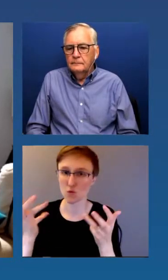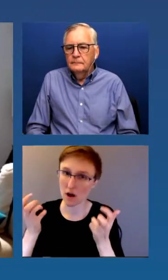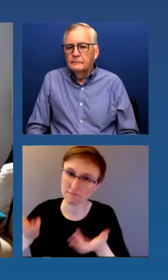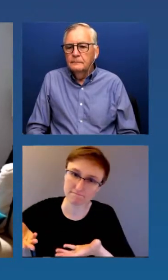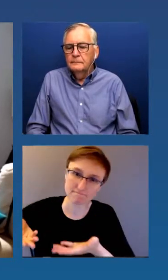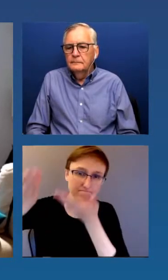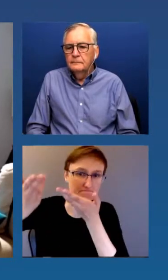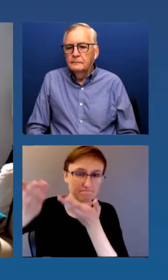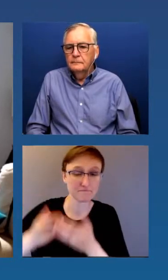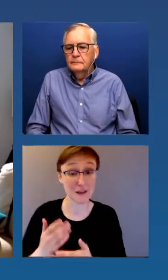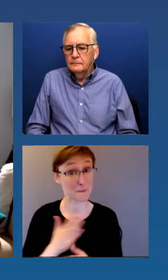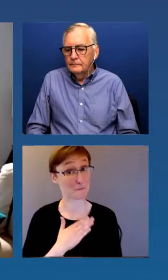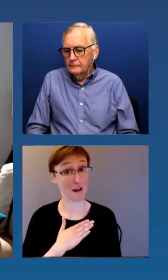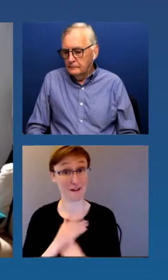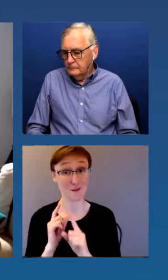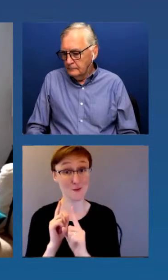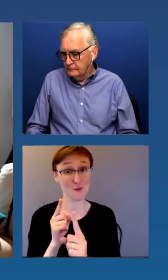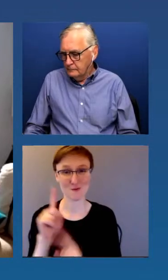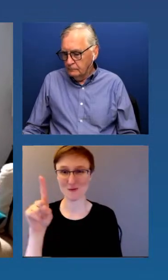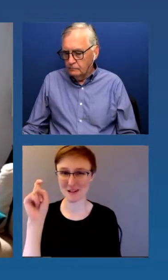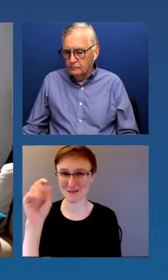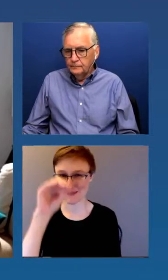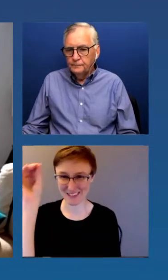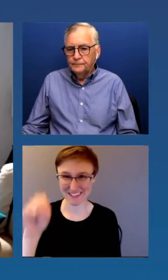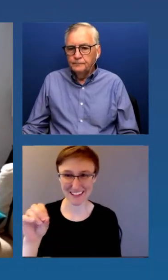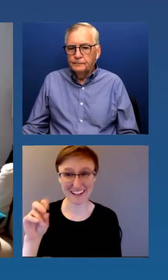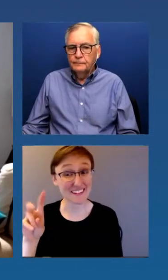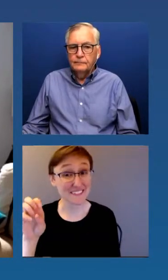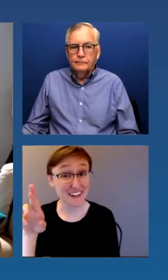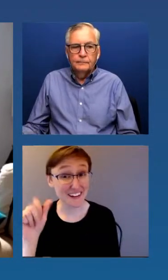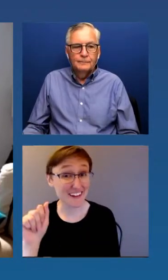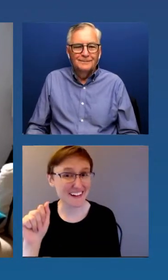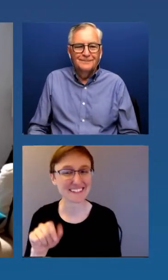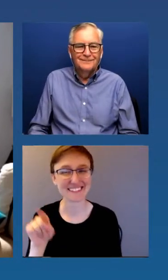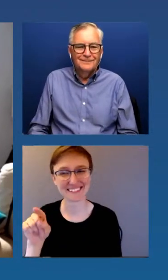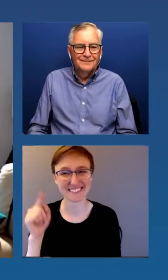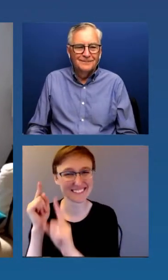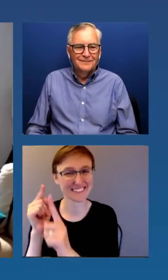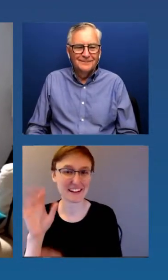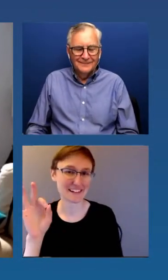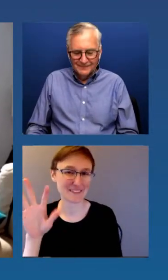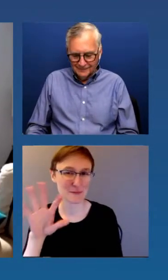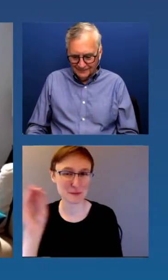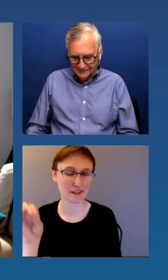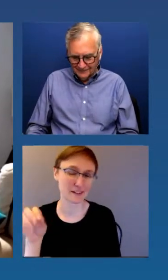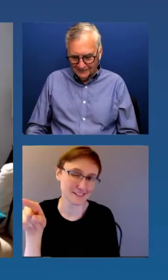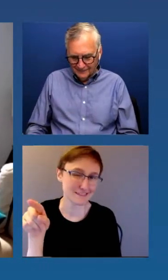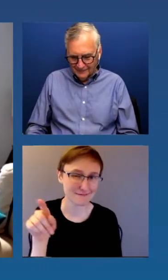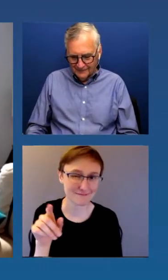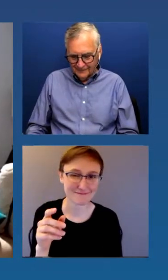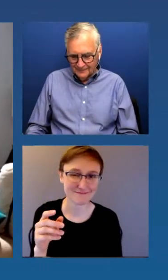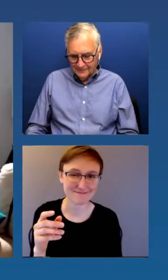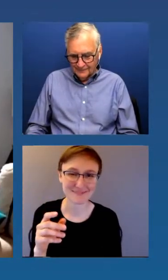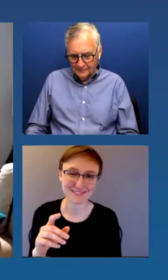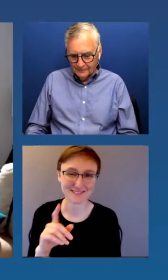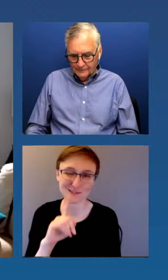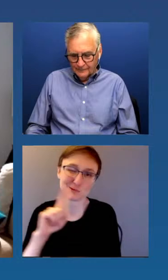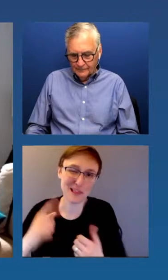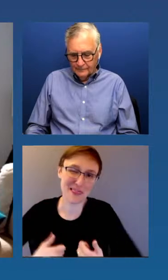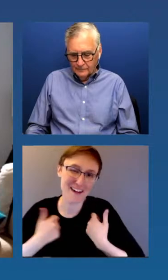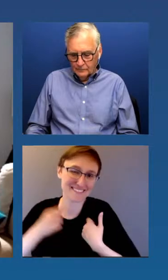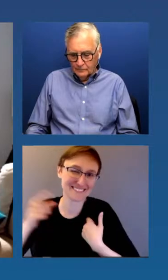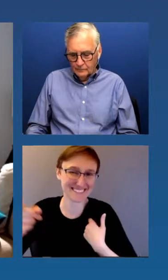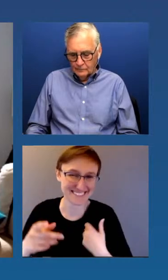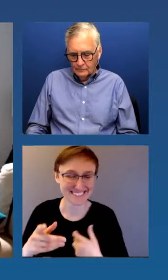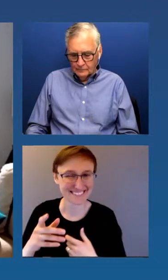My target is 100%, whereas it's 95%. She's more realistic than I am, perhaps. But